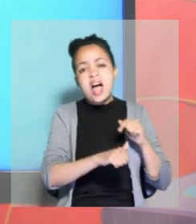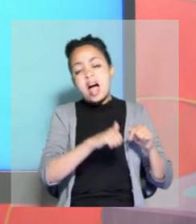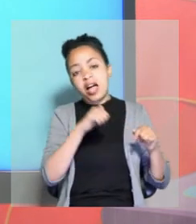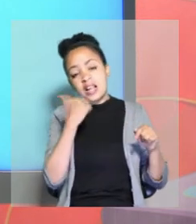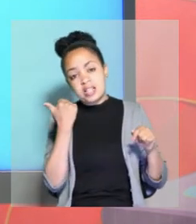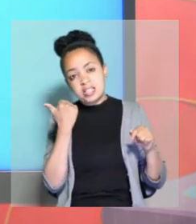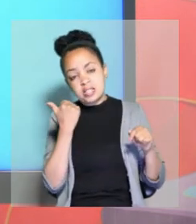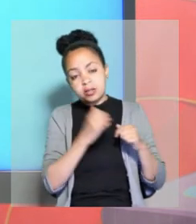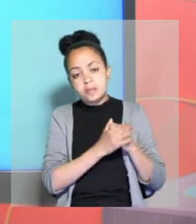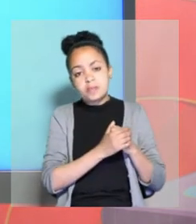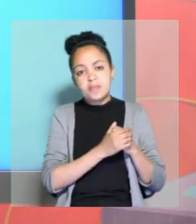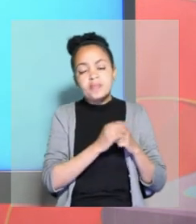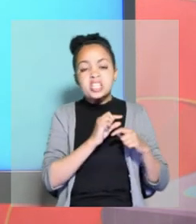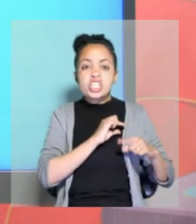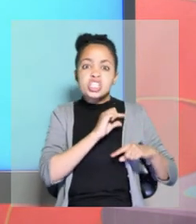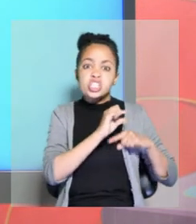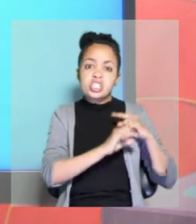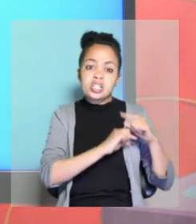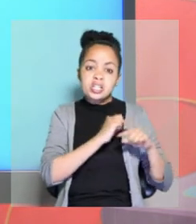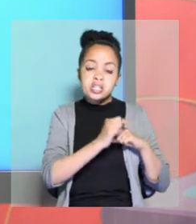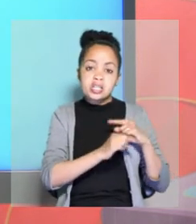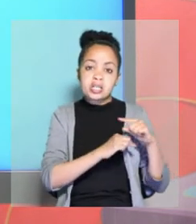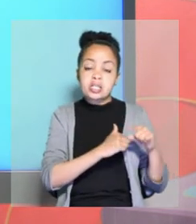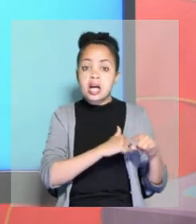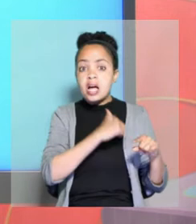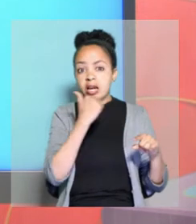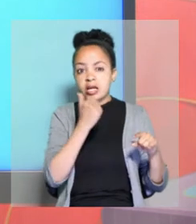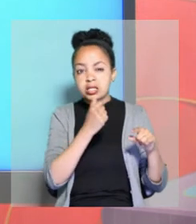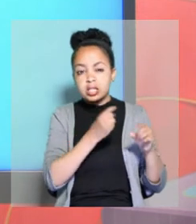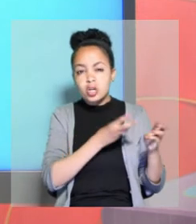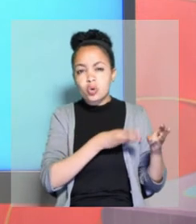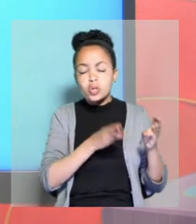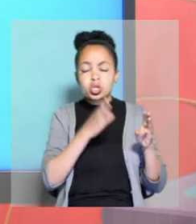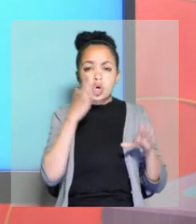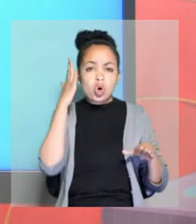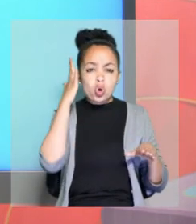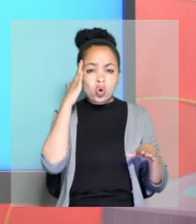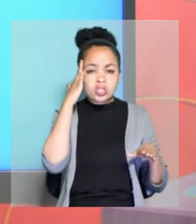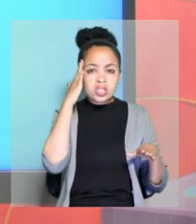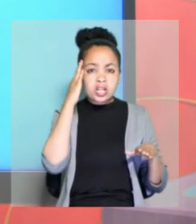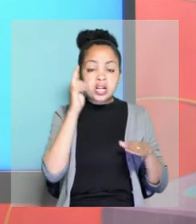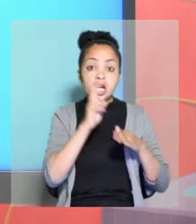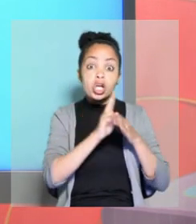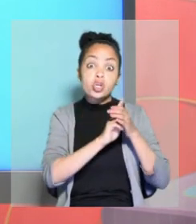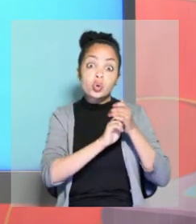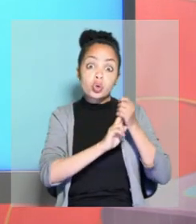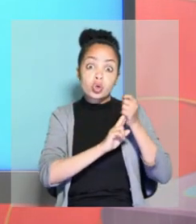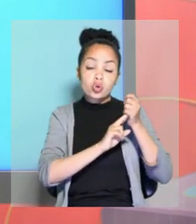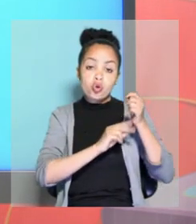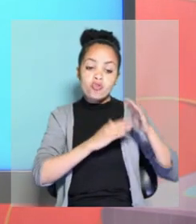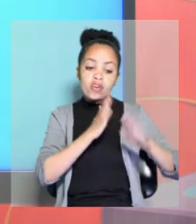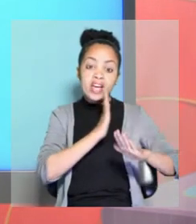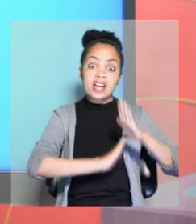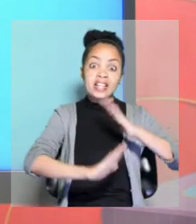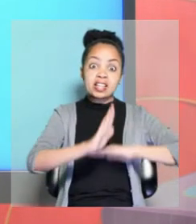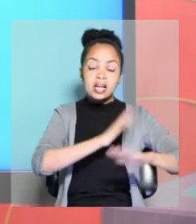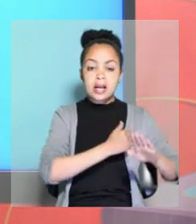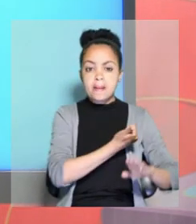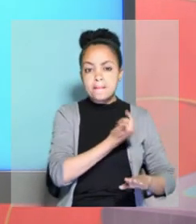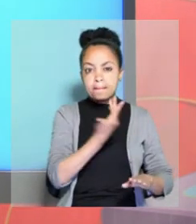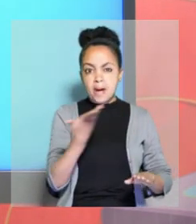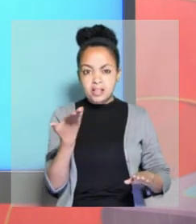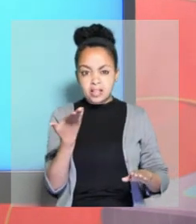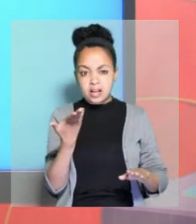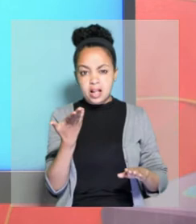another, gene is another term, which is considered as a unit of hereditary material